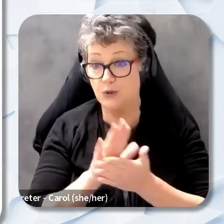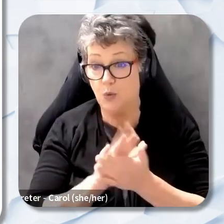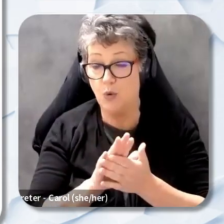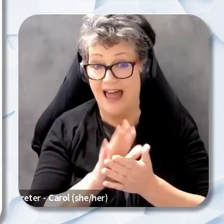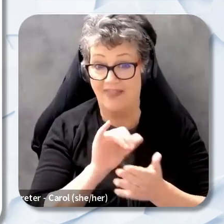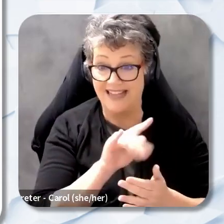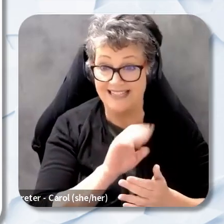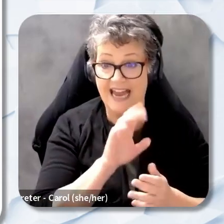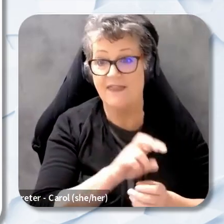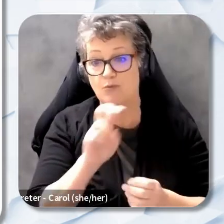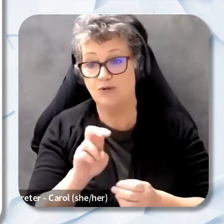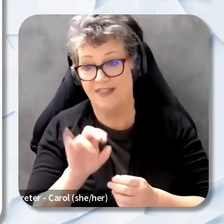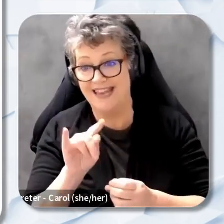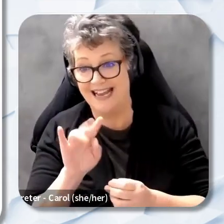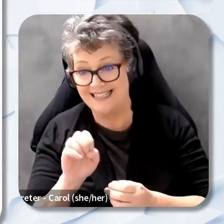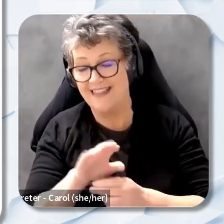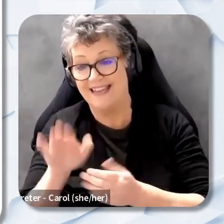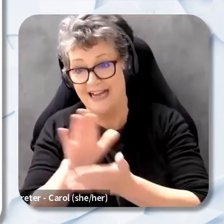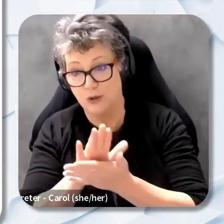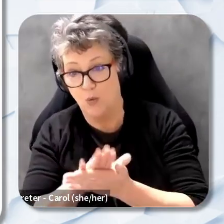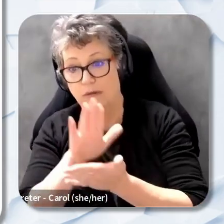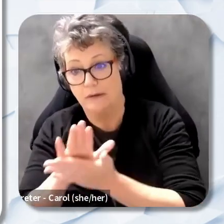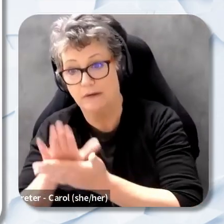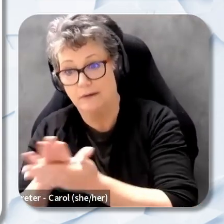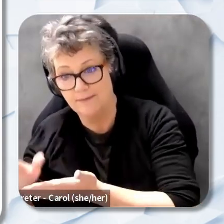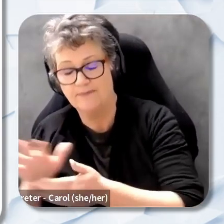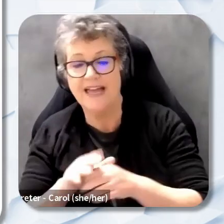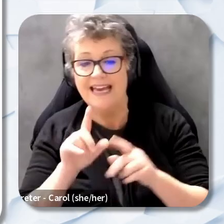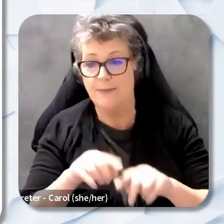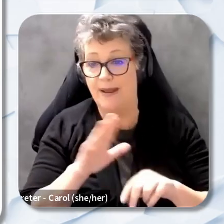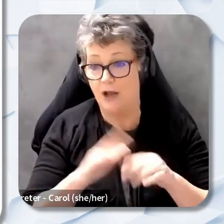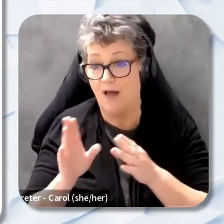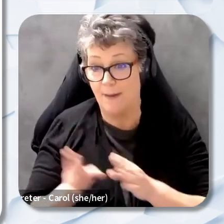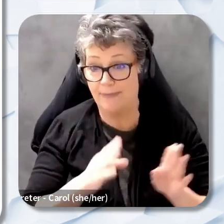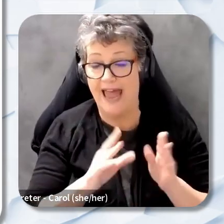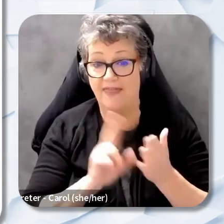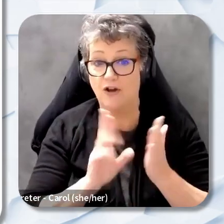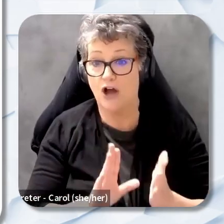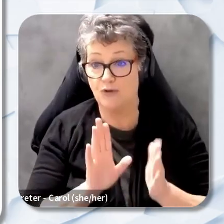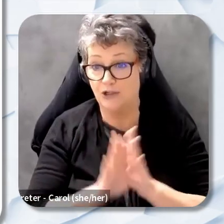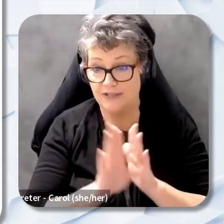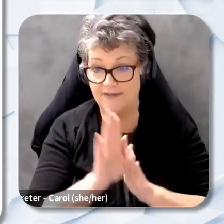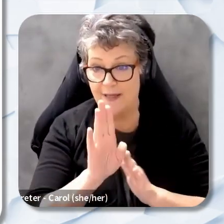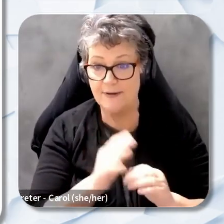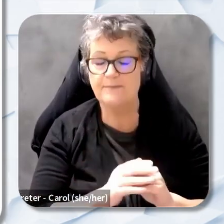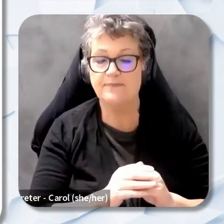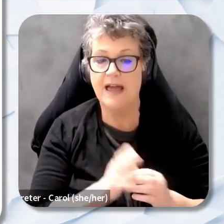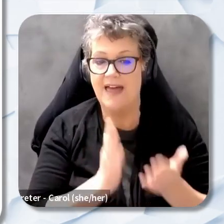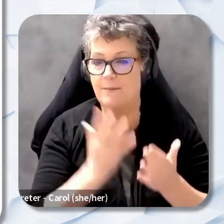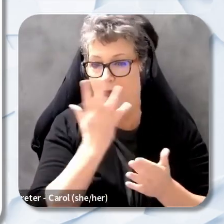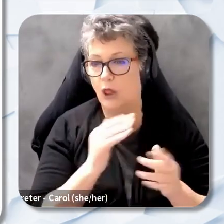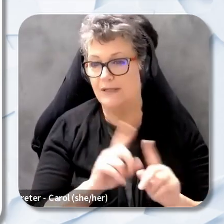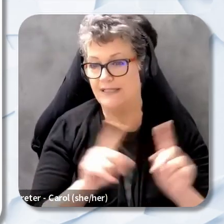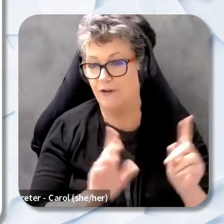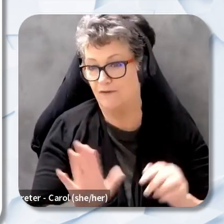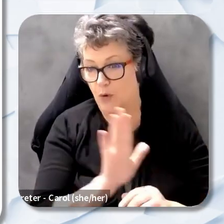then move to your next site and next site and next site. So depending on the plan that the contractor has developed, that might look a little